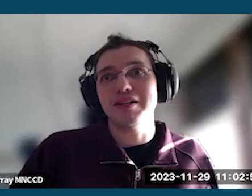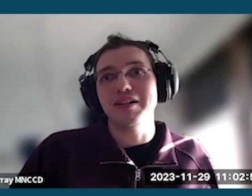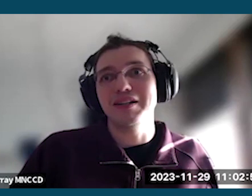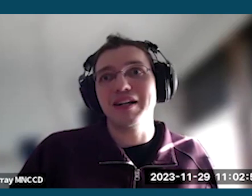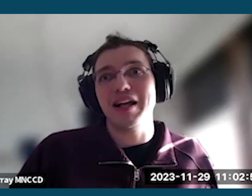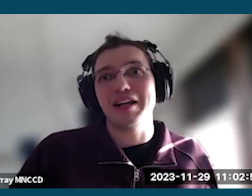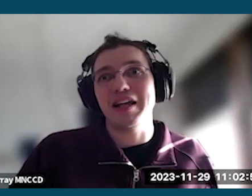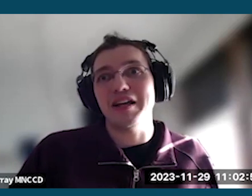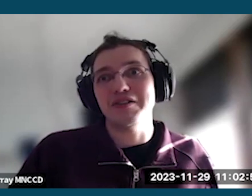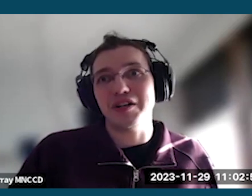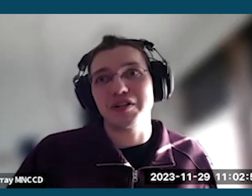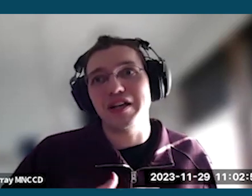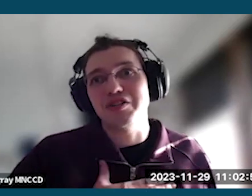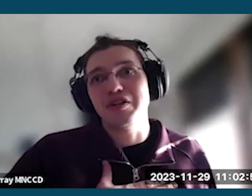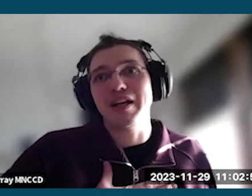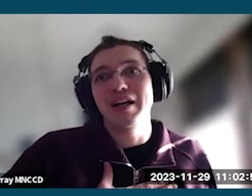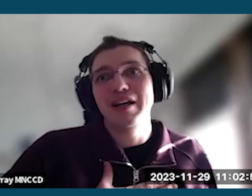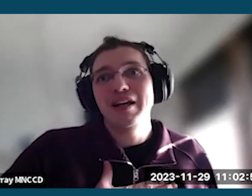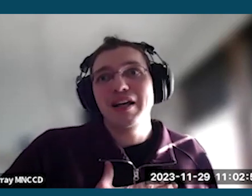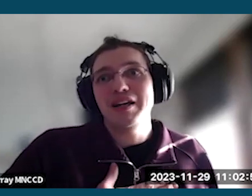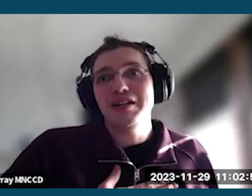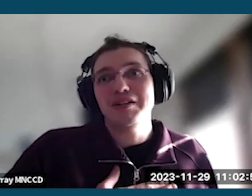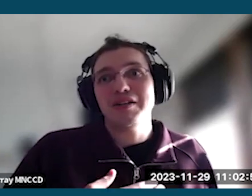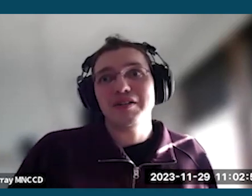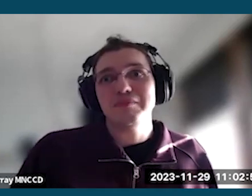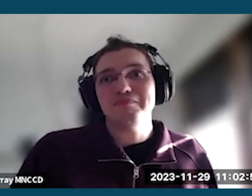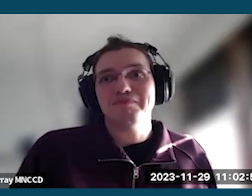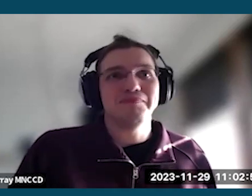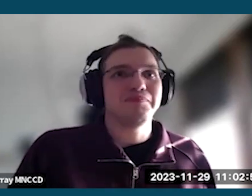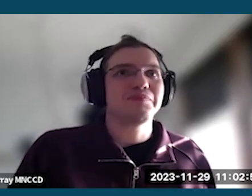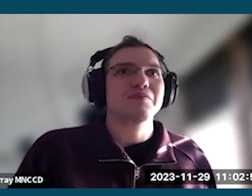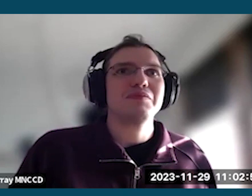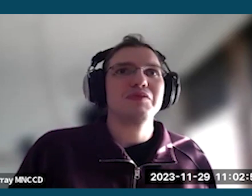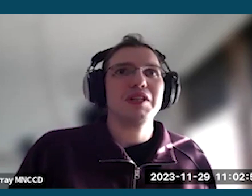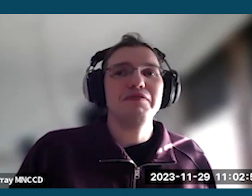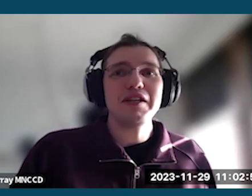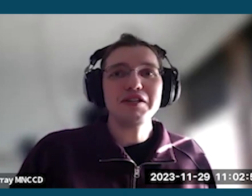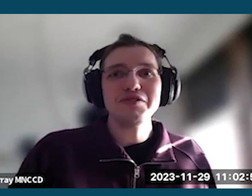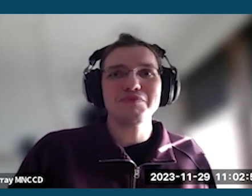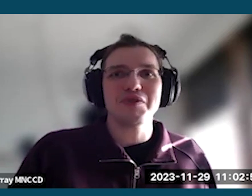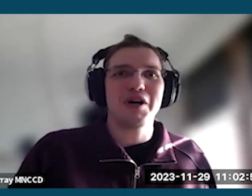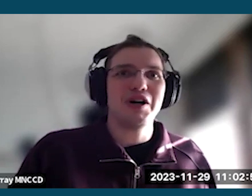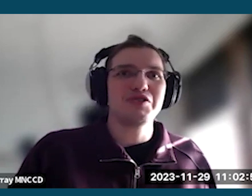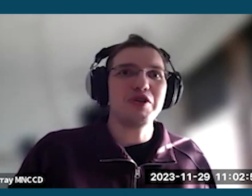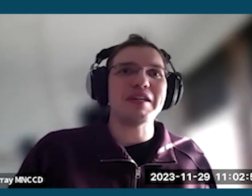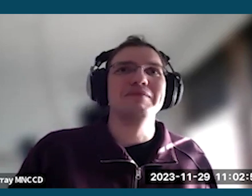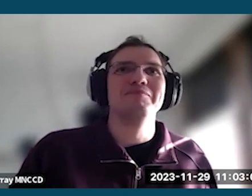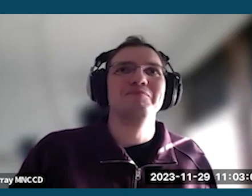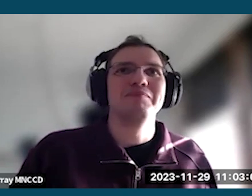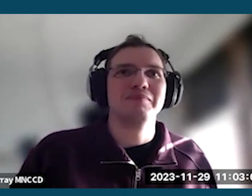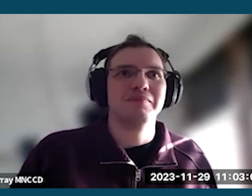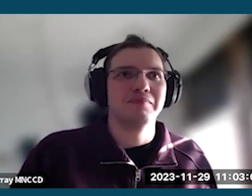Cookie, Dr. Kate Jurek, and if they can join